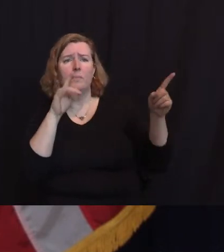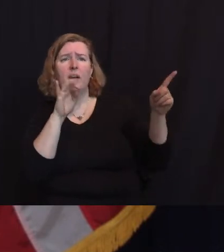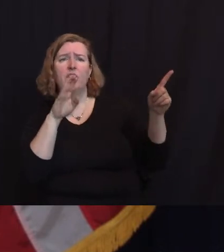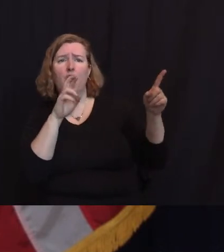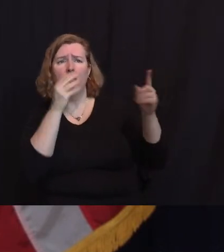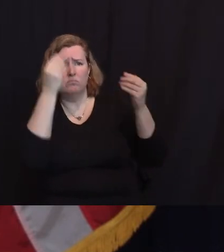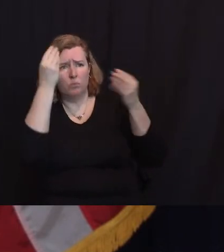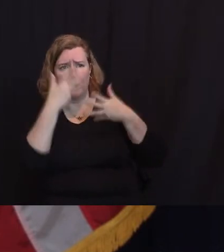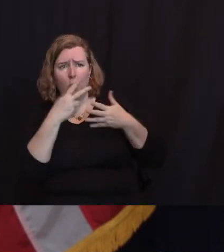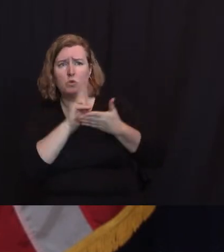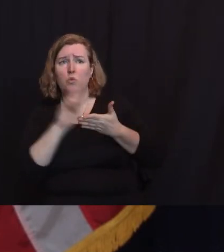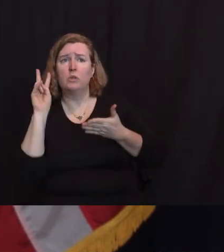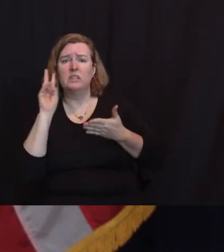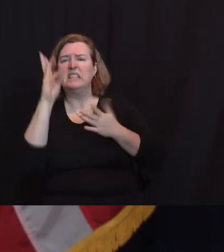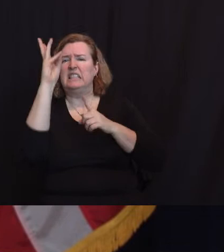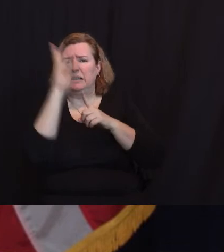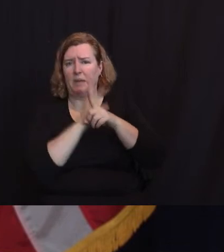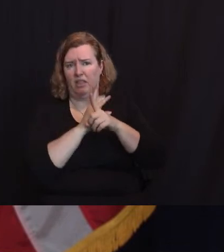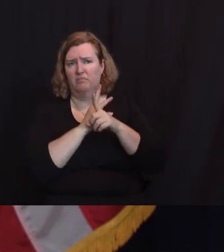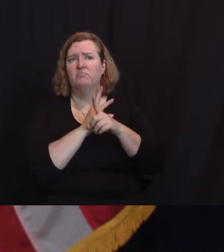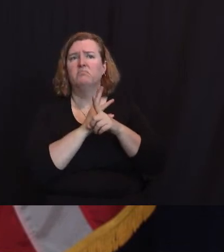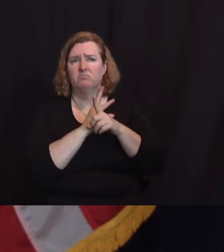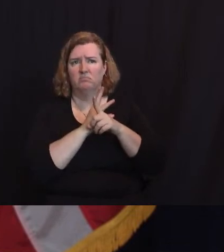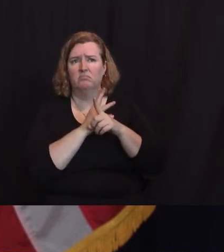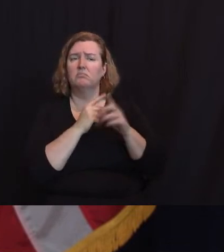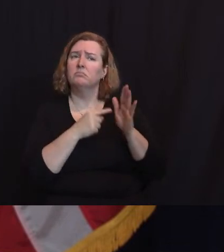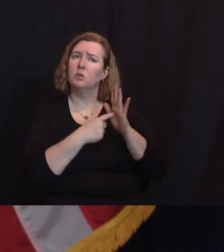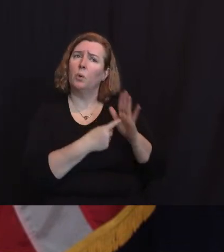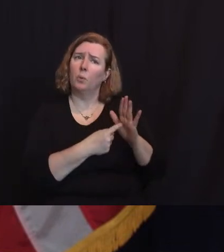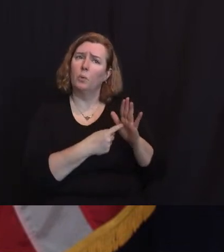6-month follow-up, that in fact they showed that the